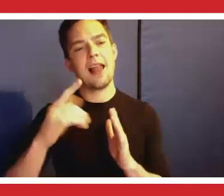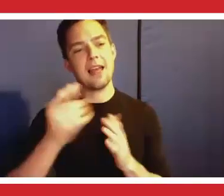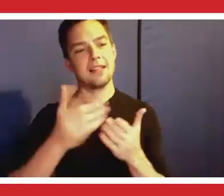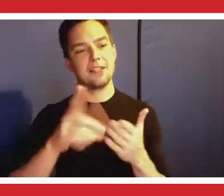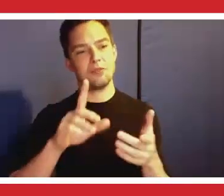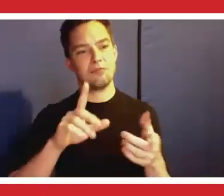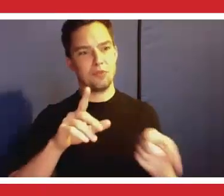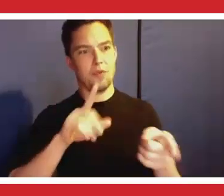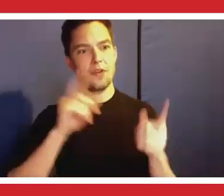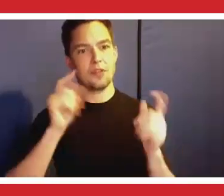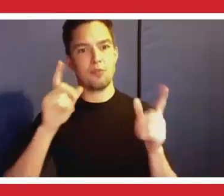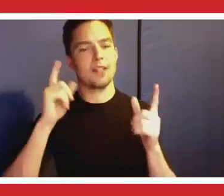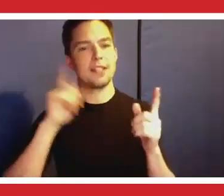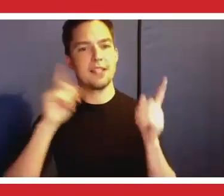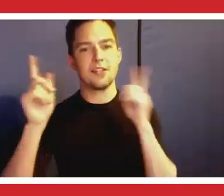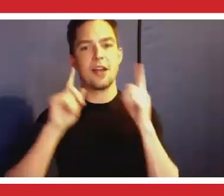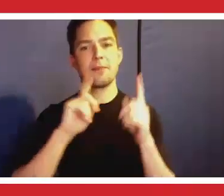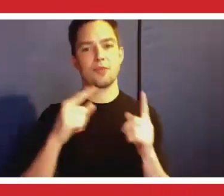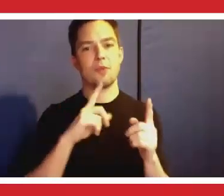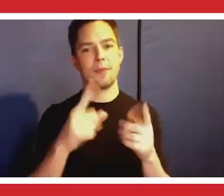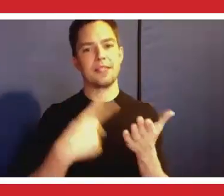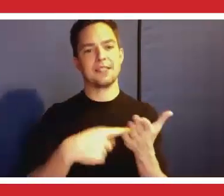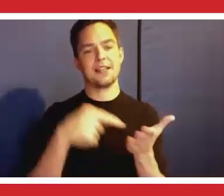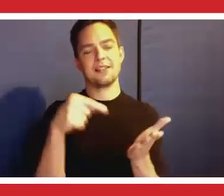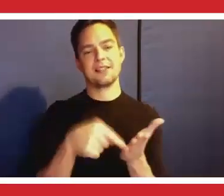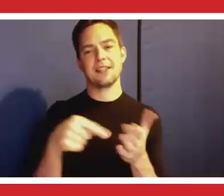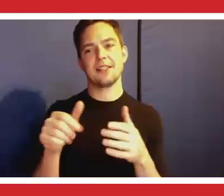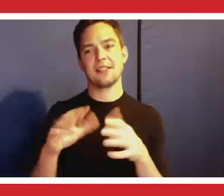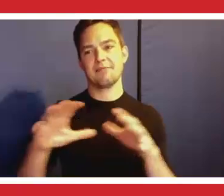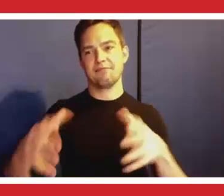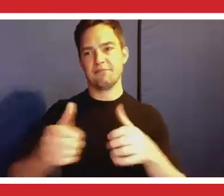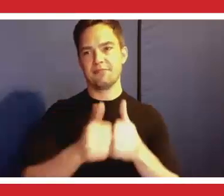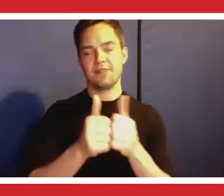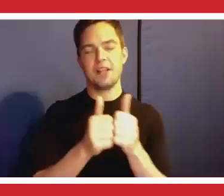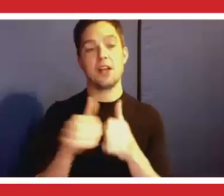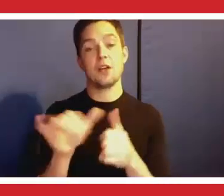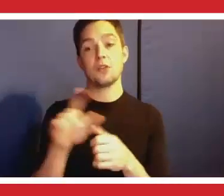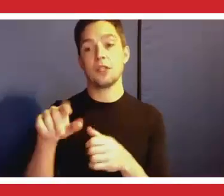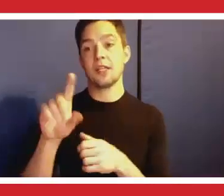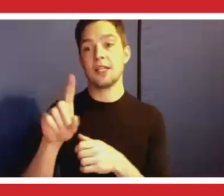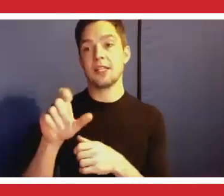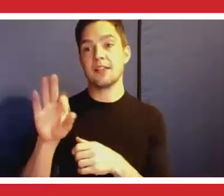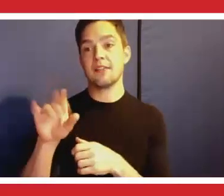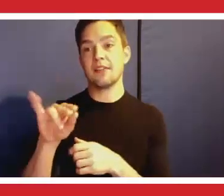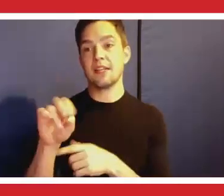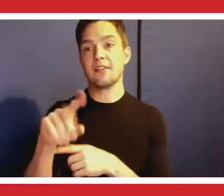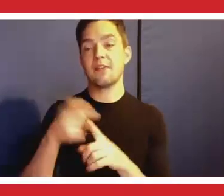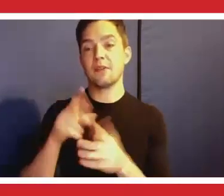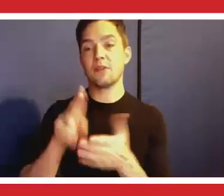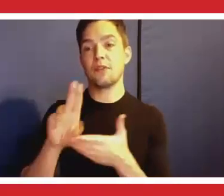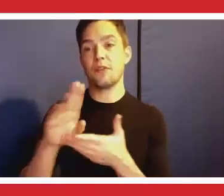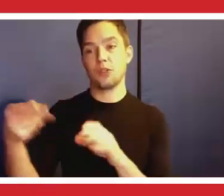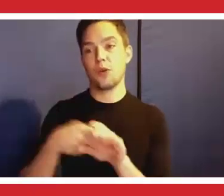hear. And as you said, I'm sure we'll be discussing this. And as you mentioned, we have Delfina from the university joining us in the next